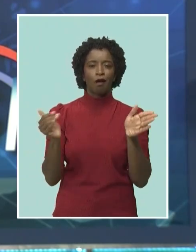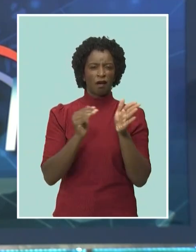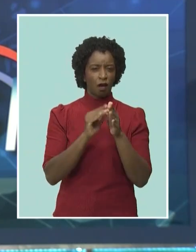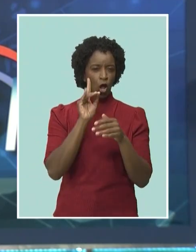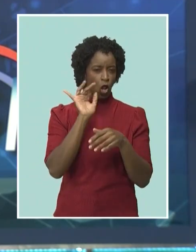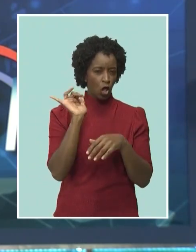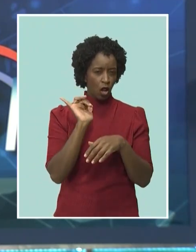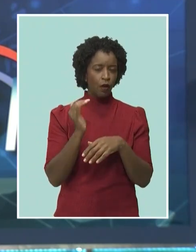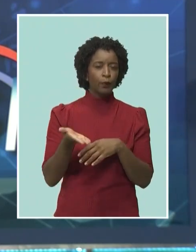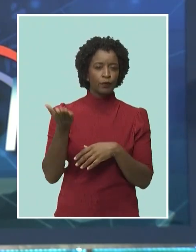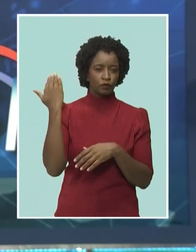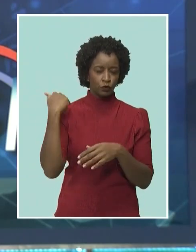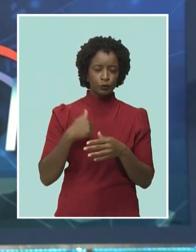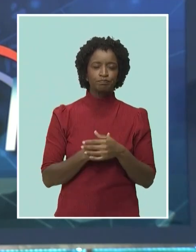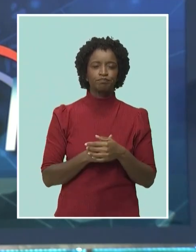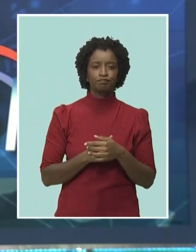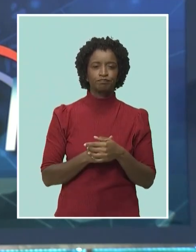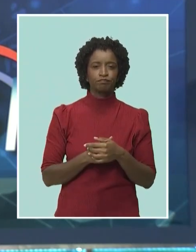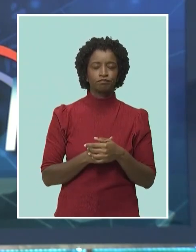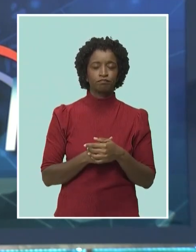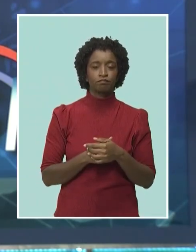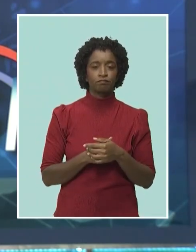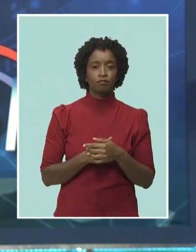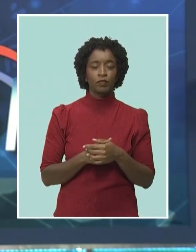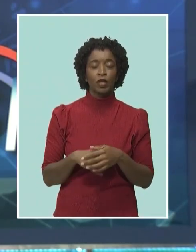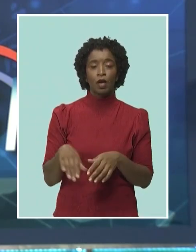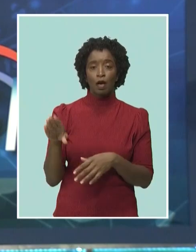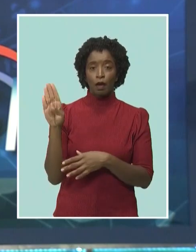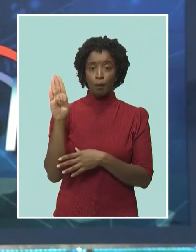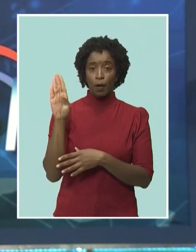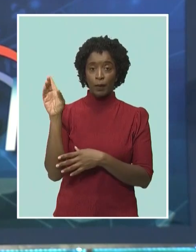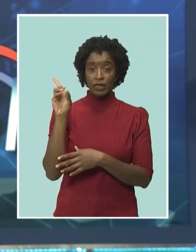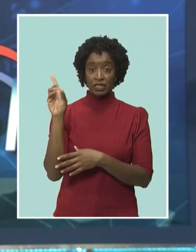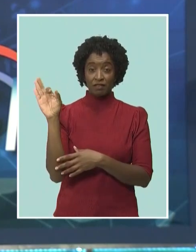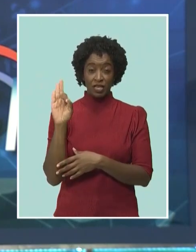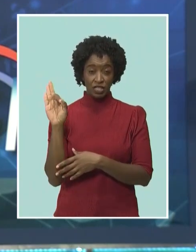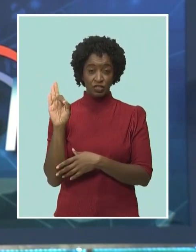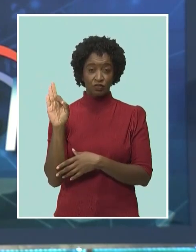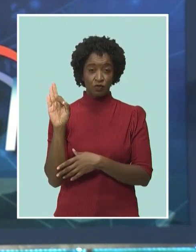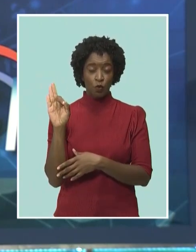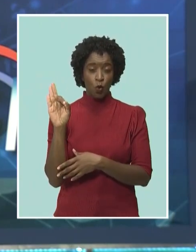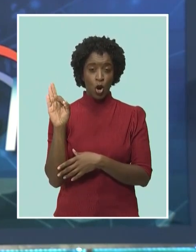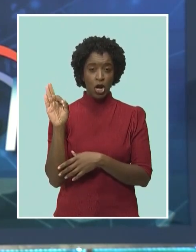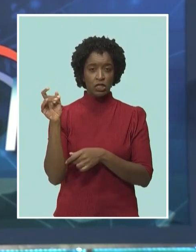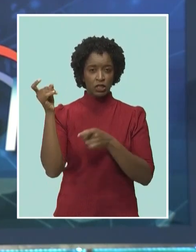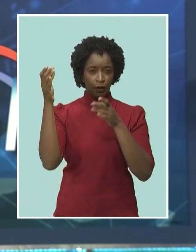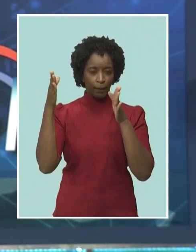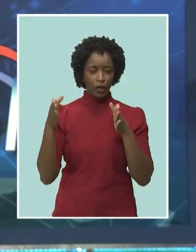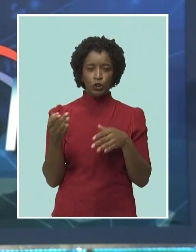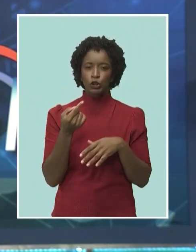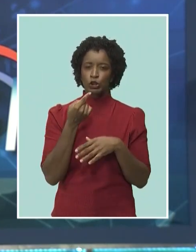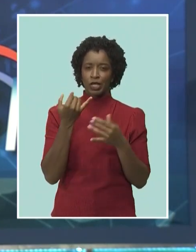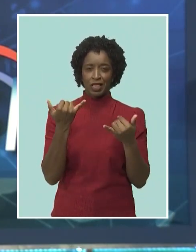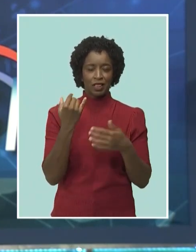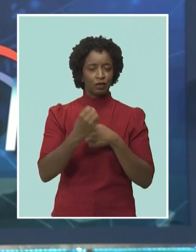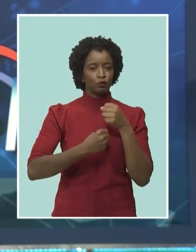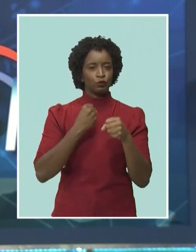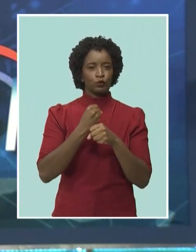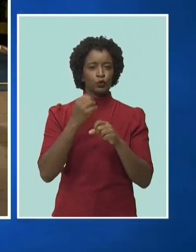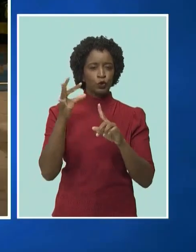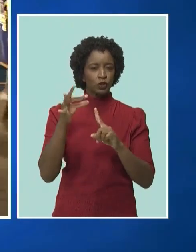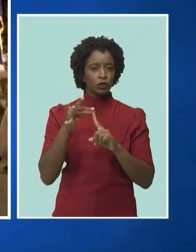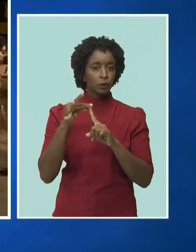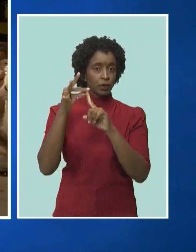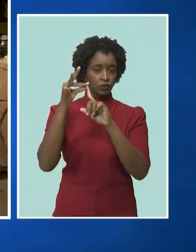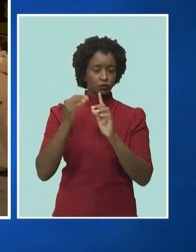2020 and 2021. However, Barbados Defense Force Commander Mark Peterson says this year will be special. Crystal Hoyt has more.